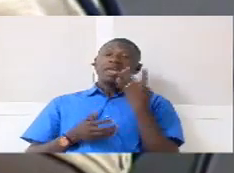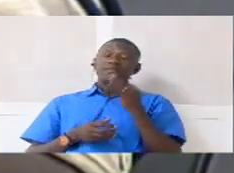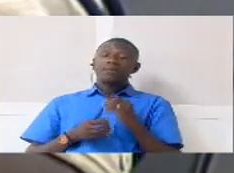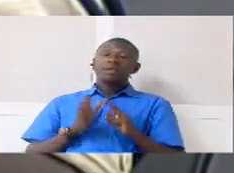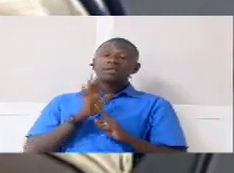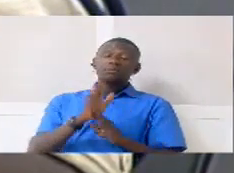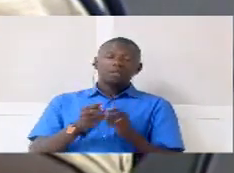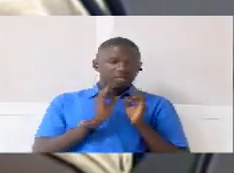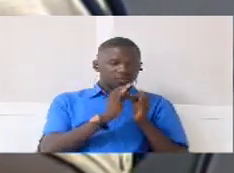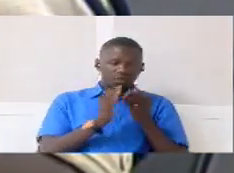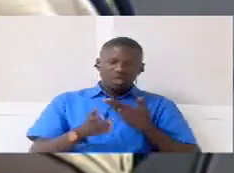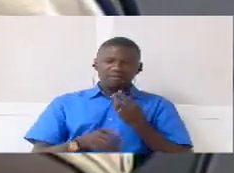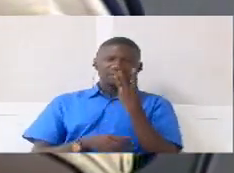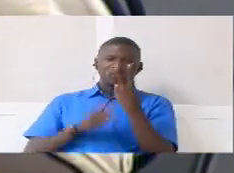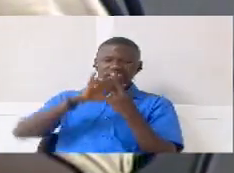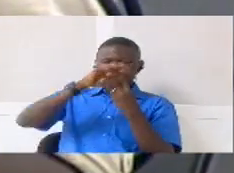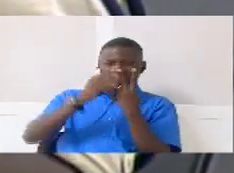if I tell them that we have 3 prisons